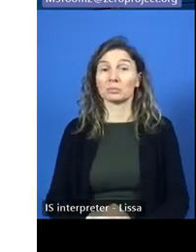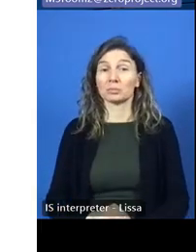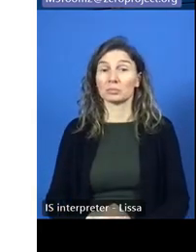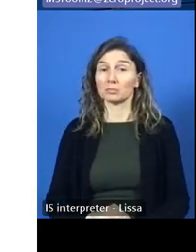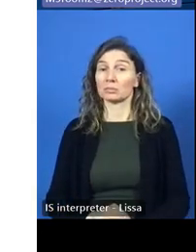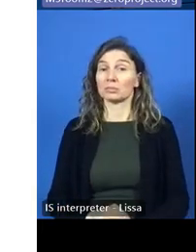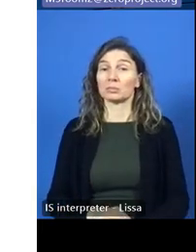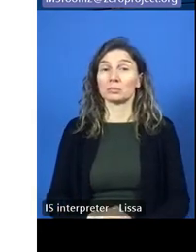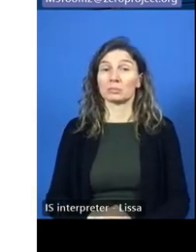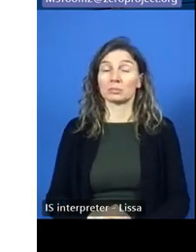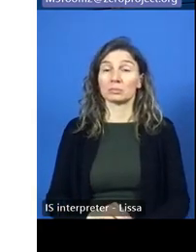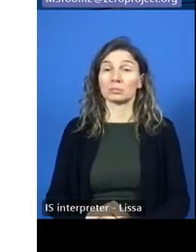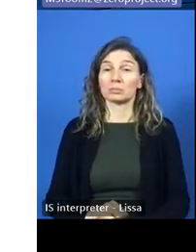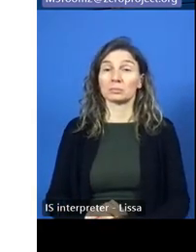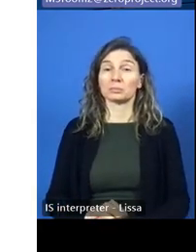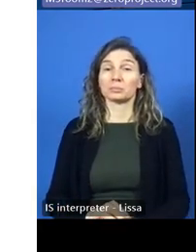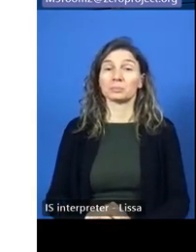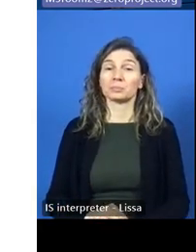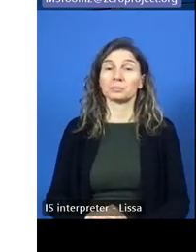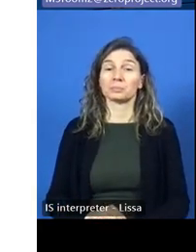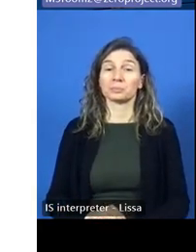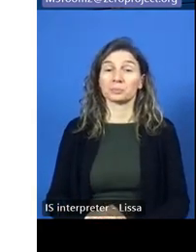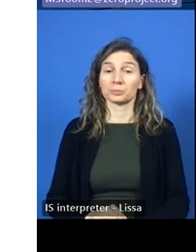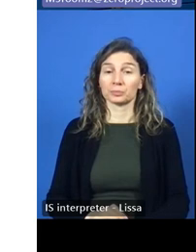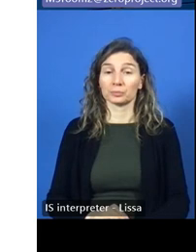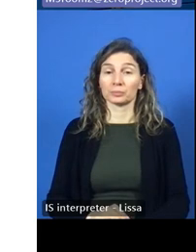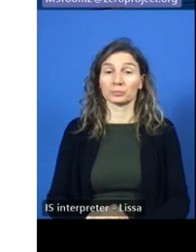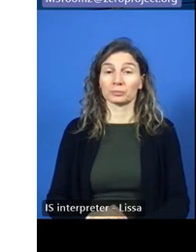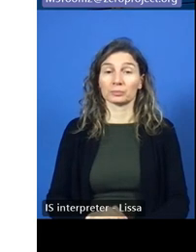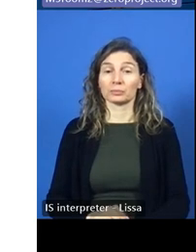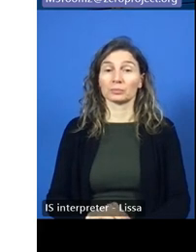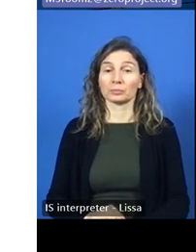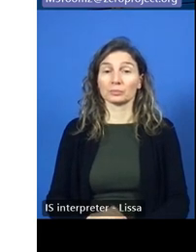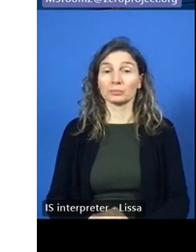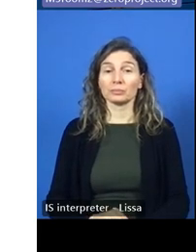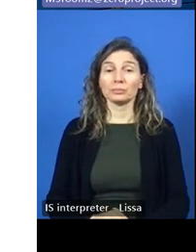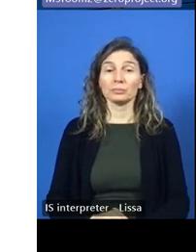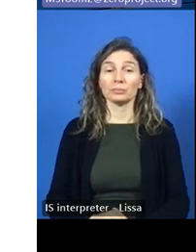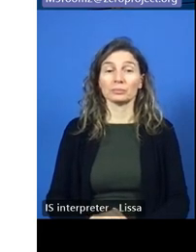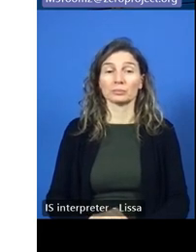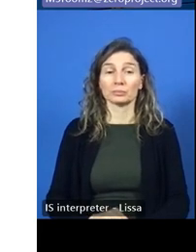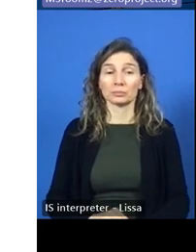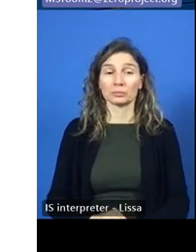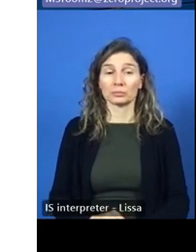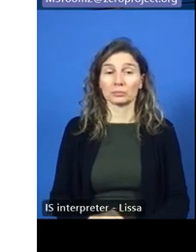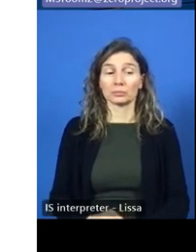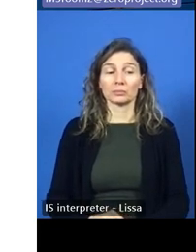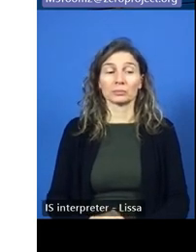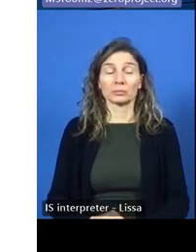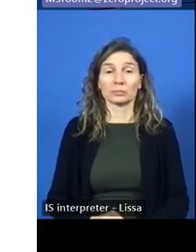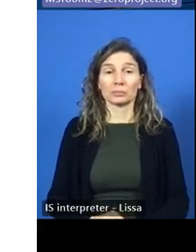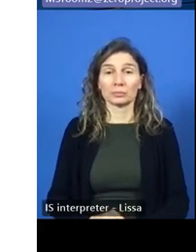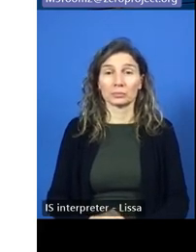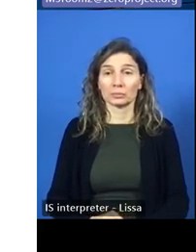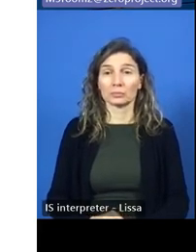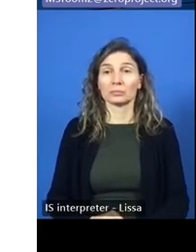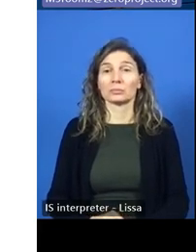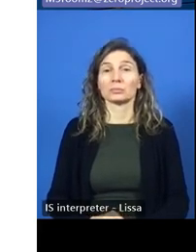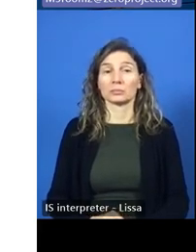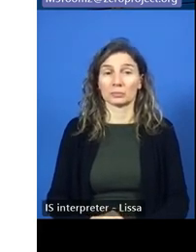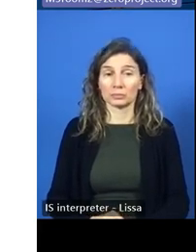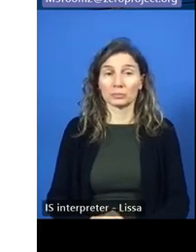estudiantes sordos. Muchos de ellos viven en zonas rurales muy alejadas. Y desde el 2022 recibe a un